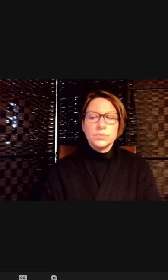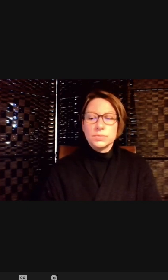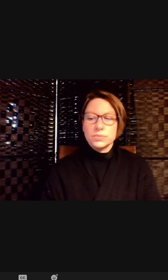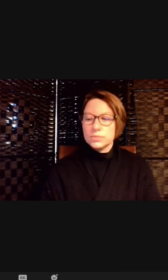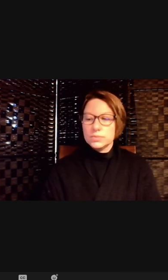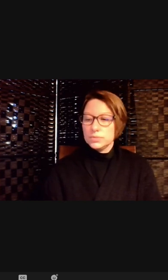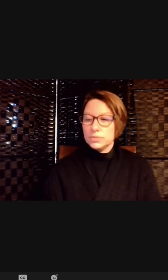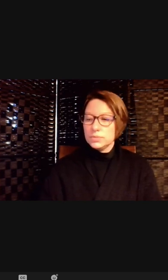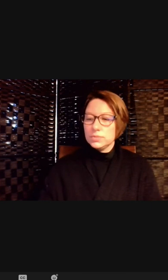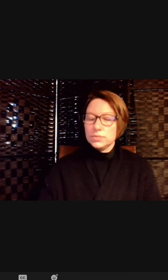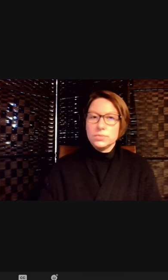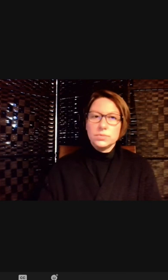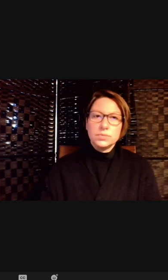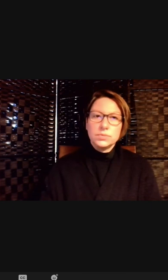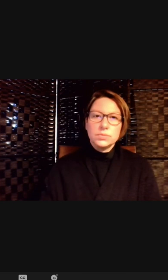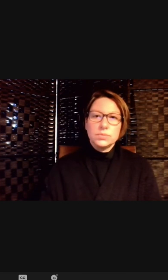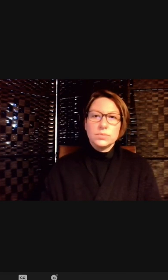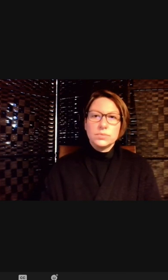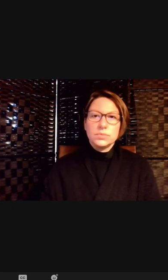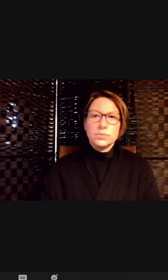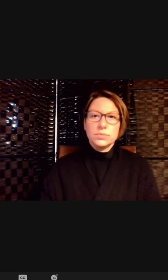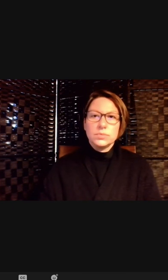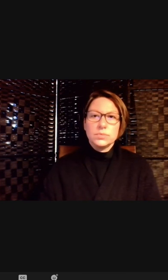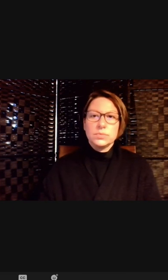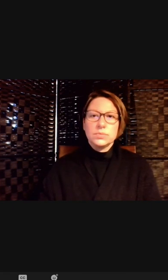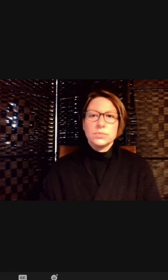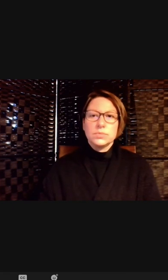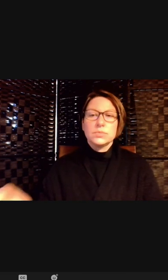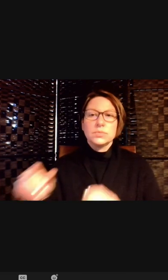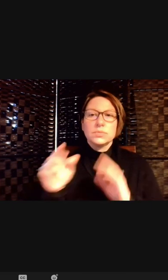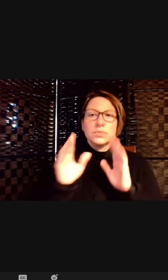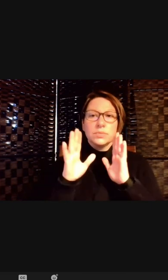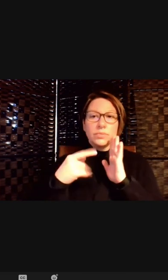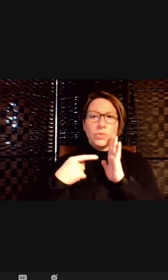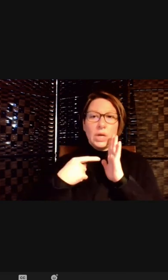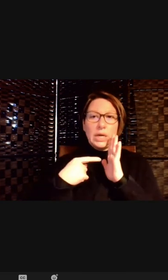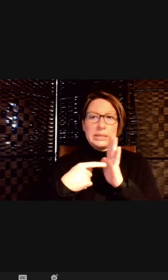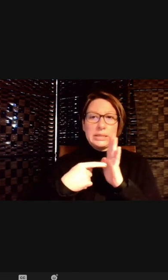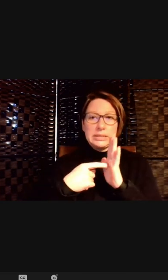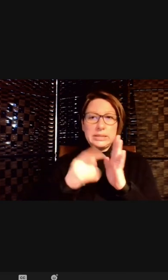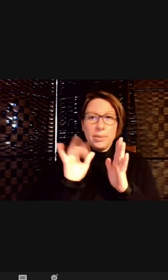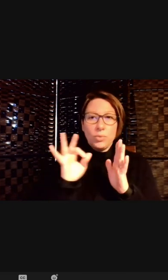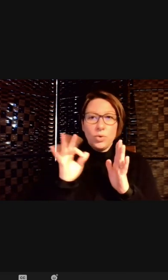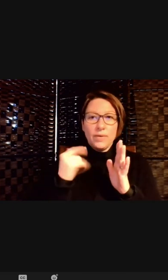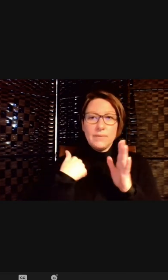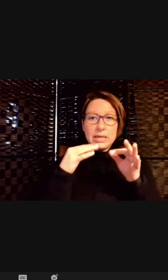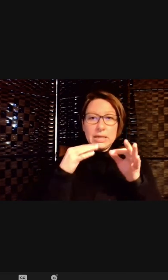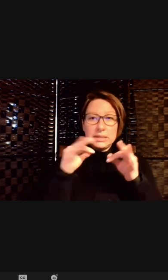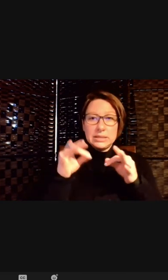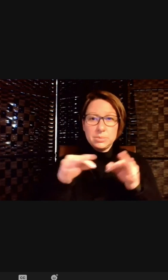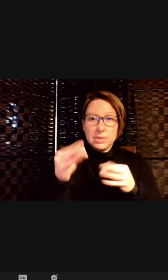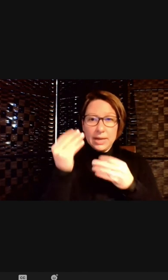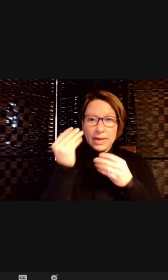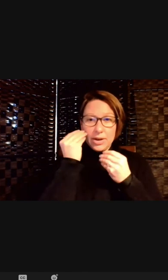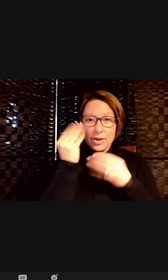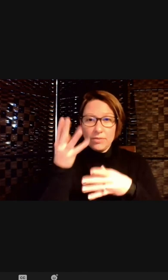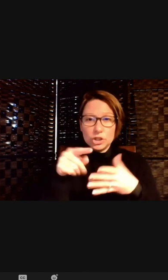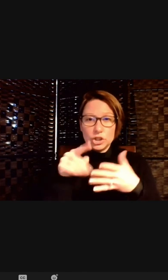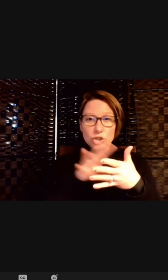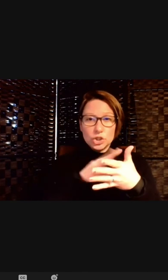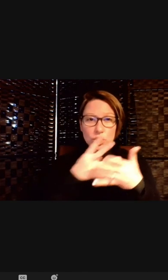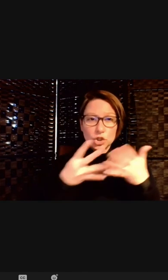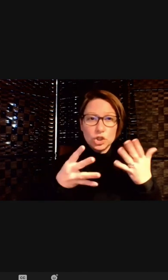So for example, if I were to try to explain all of the information about this chart and read this off